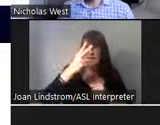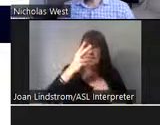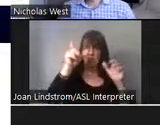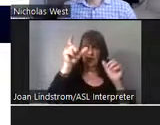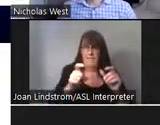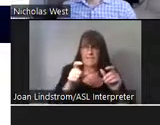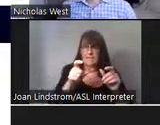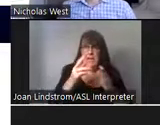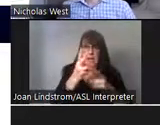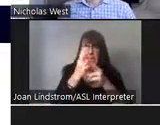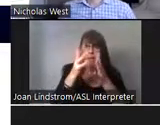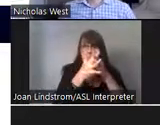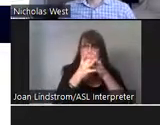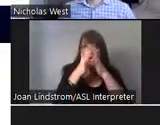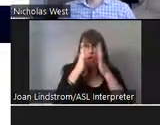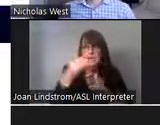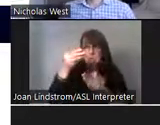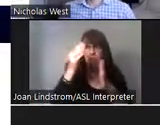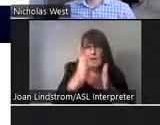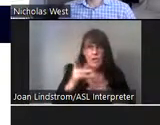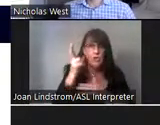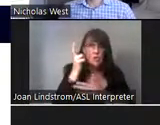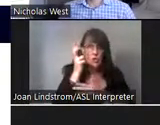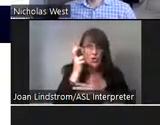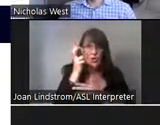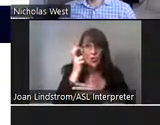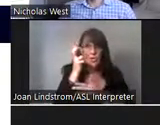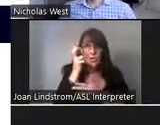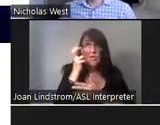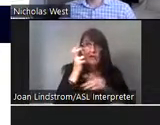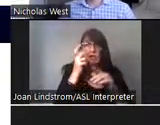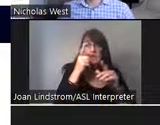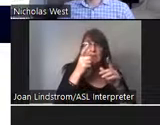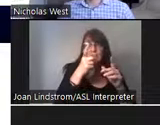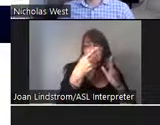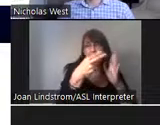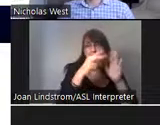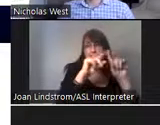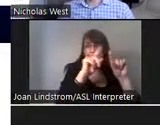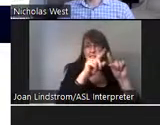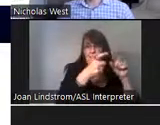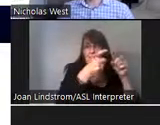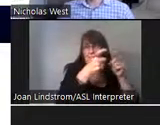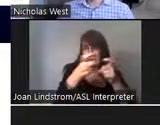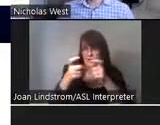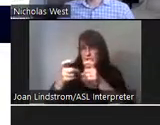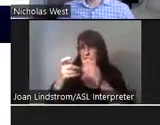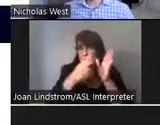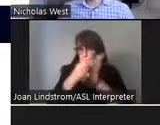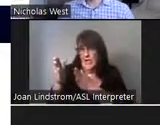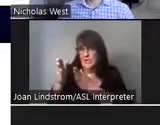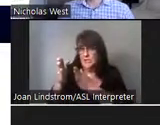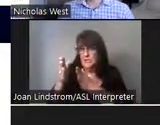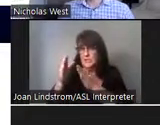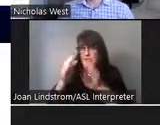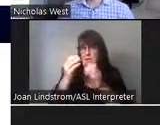America's buyer. You may have heard of OMB's category management strategy. Thinks about strategies to ensure